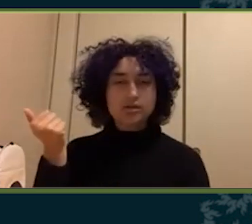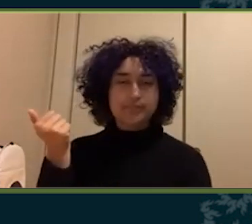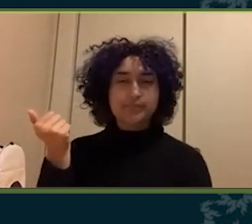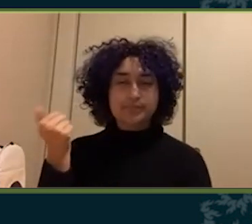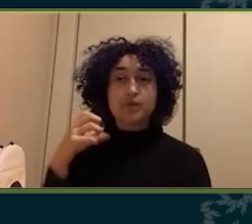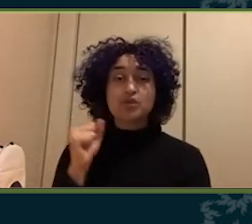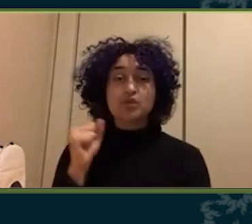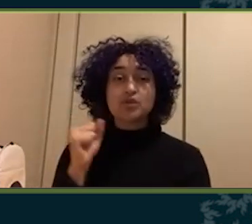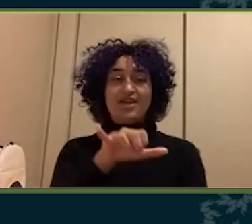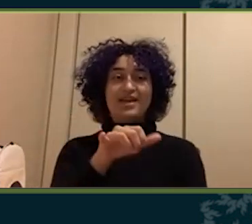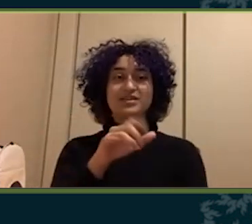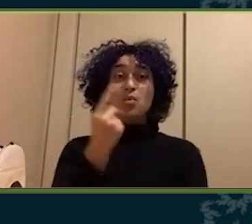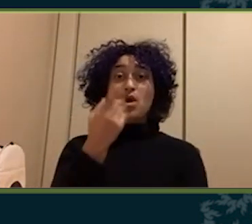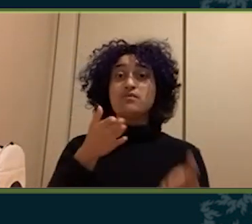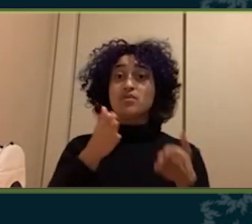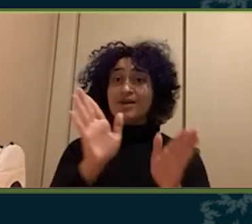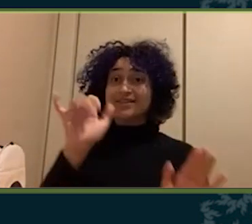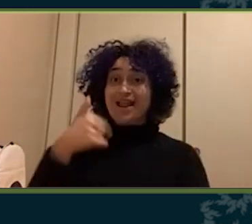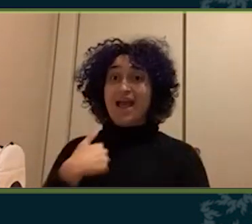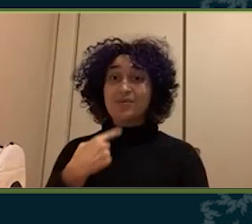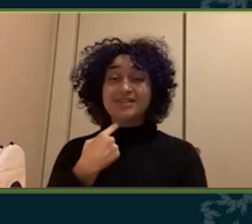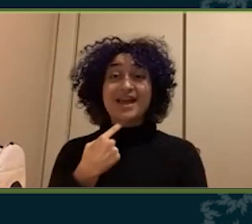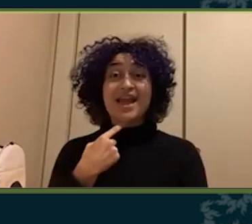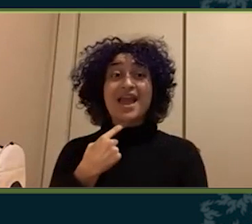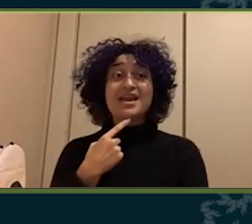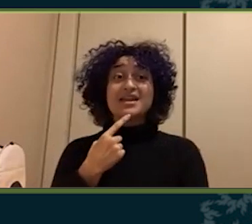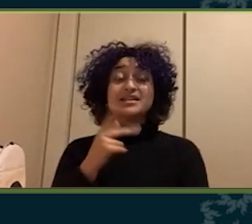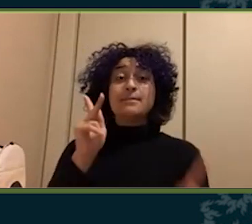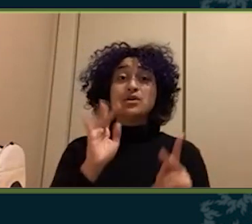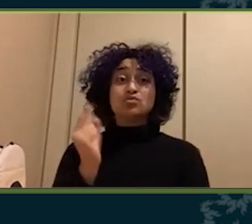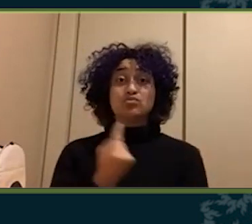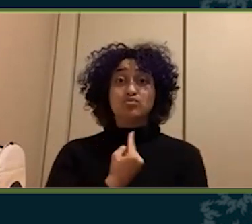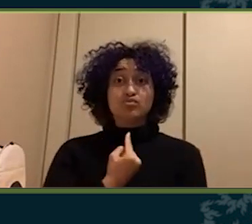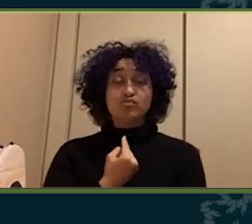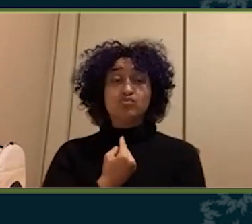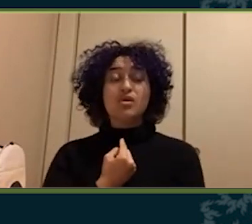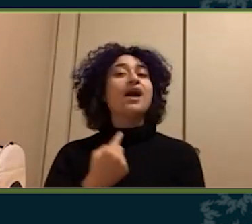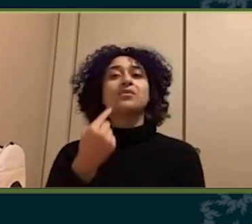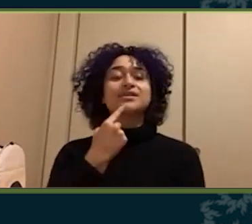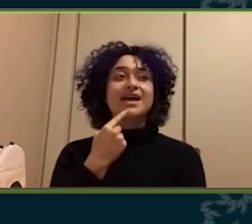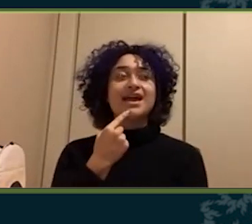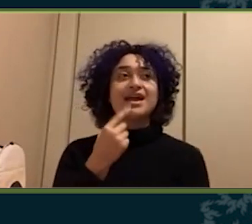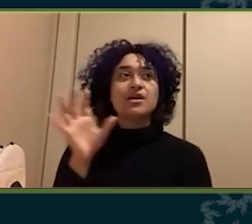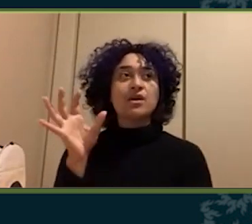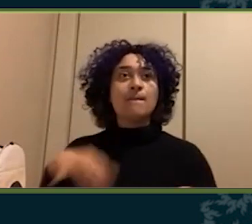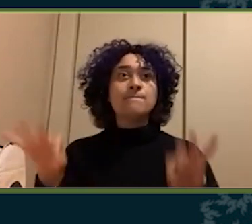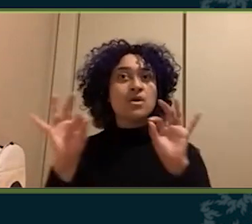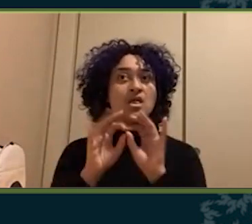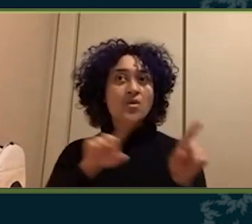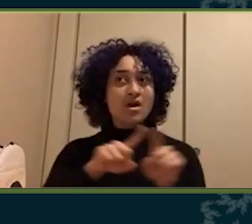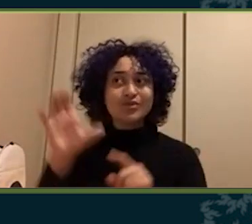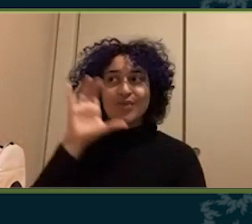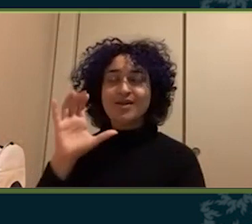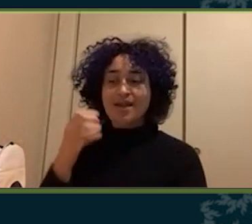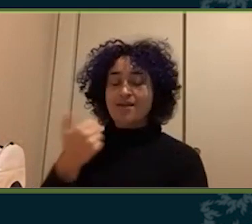So that is one of the ways that I would say. And even as an individual contributor, I would say that it's very important that we also look at ourselves